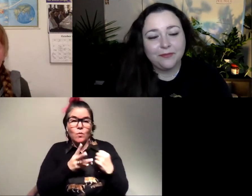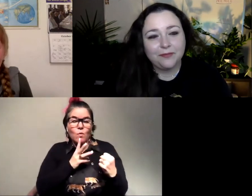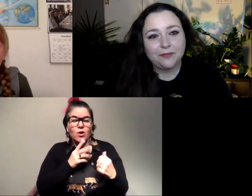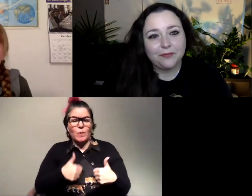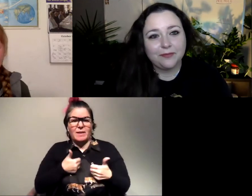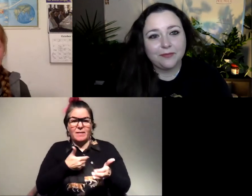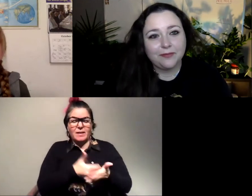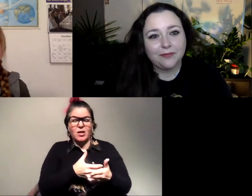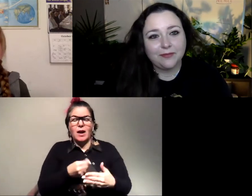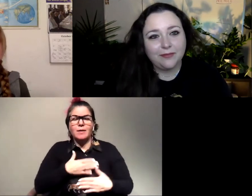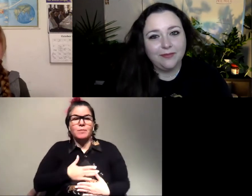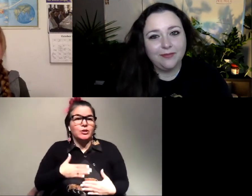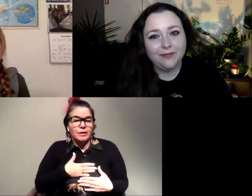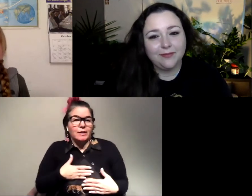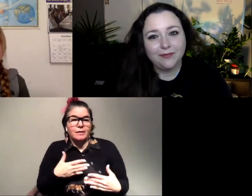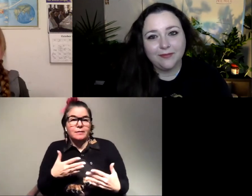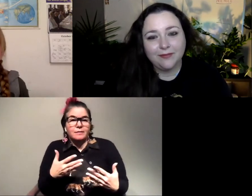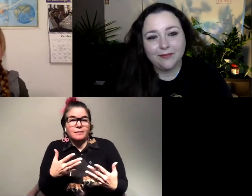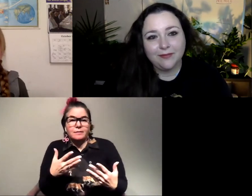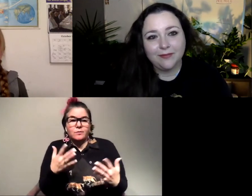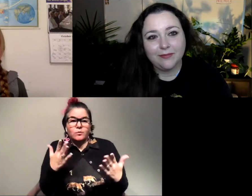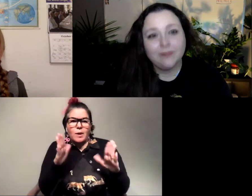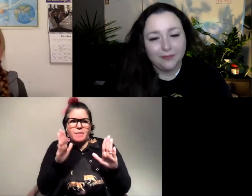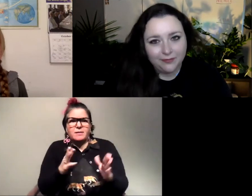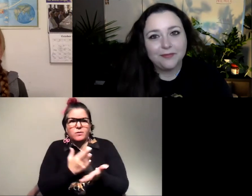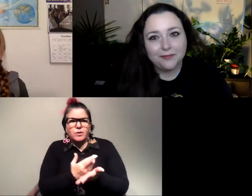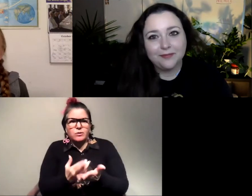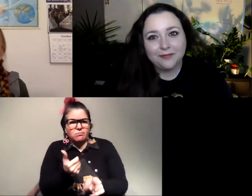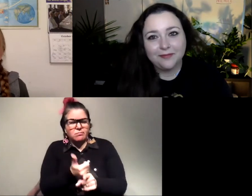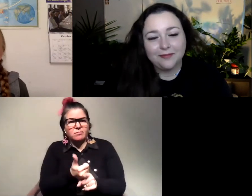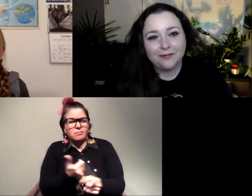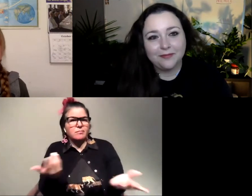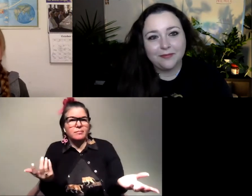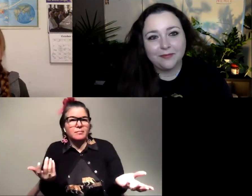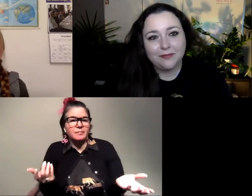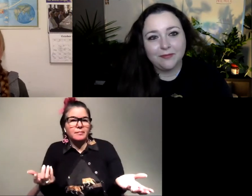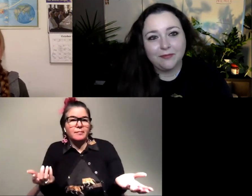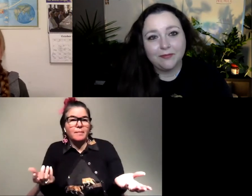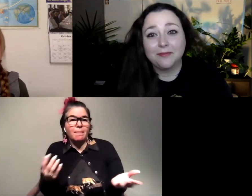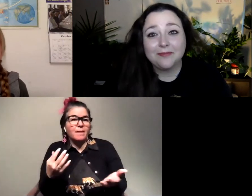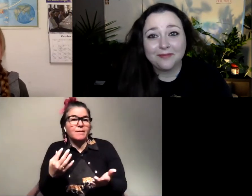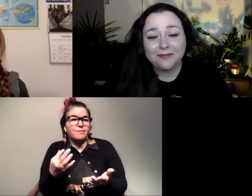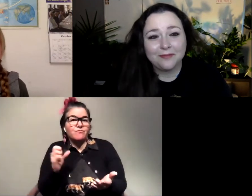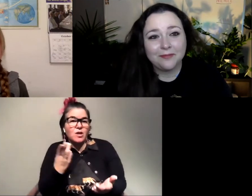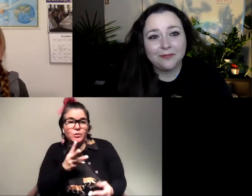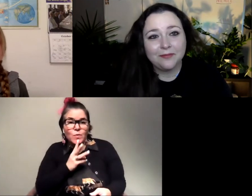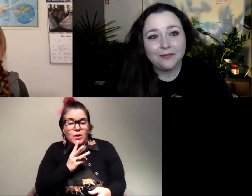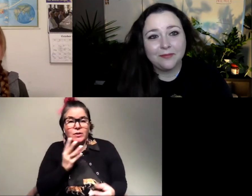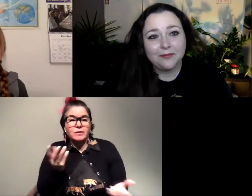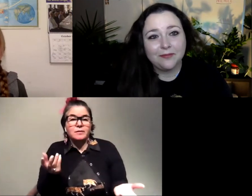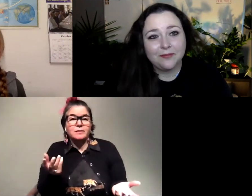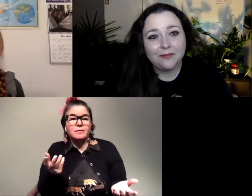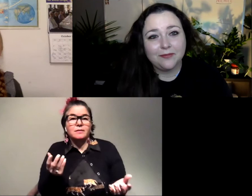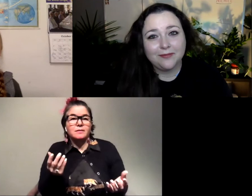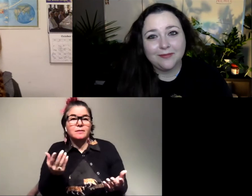you appreciate what an amazing resource it is to have fresh water and all of the